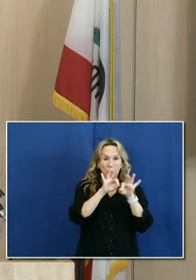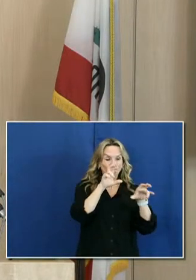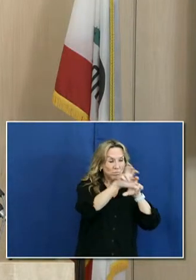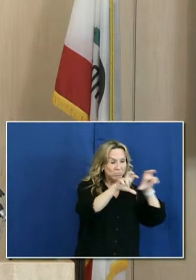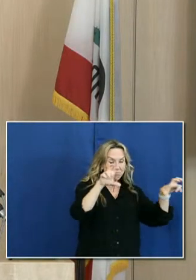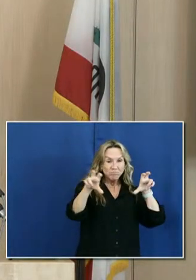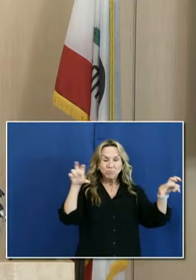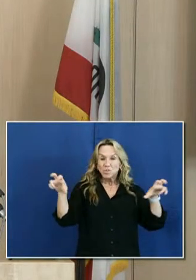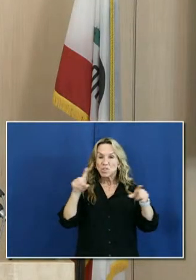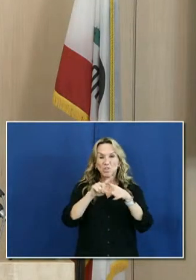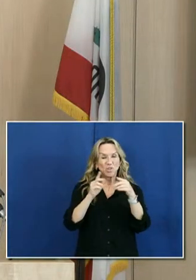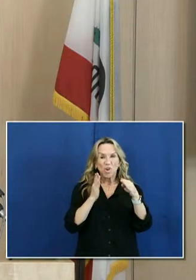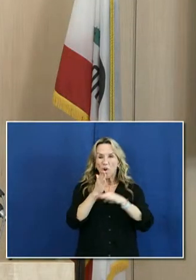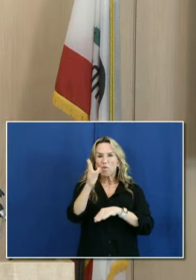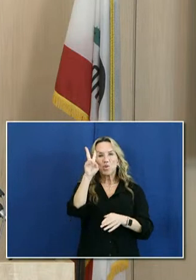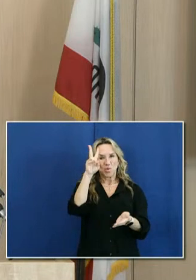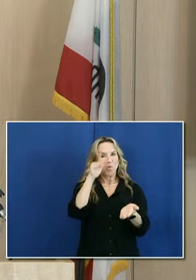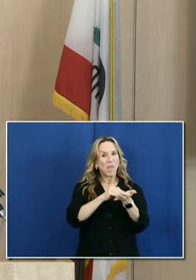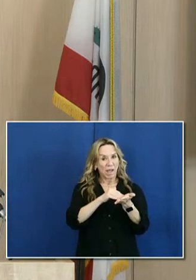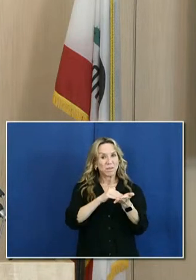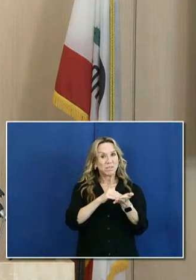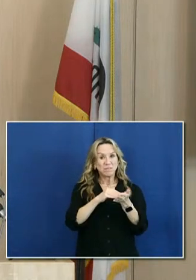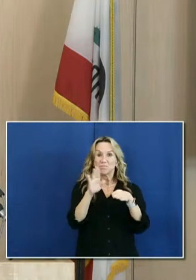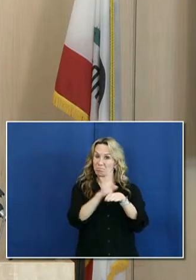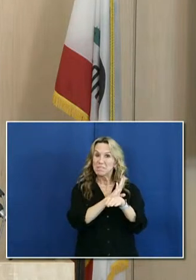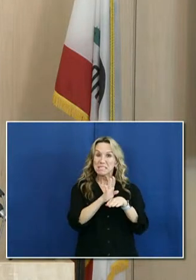2,000 individual businesses.